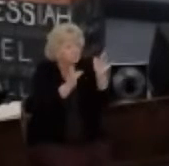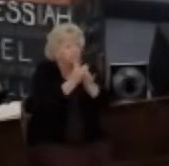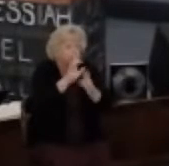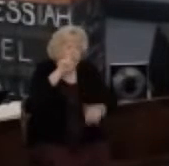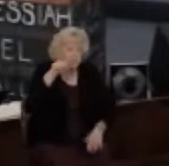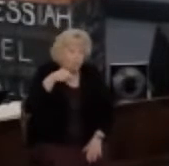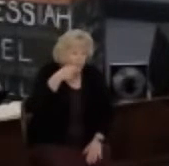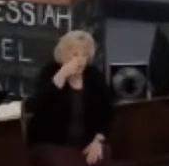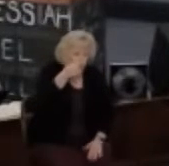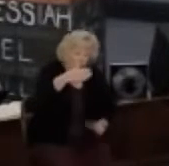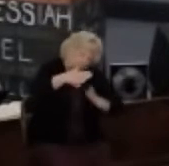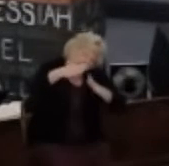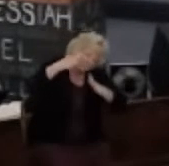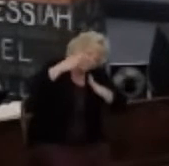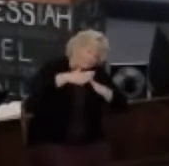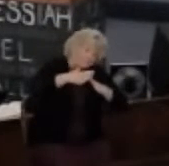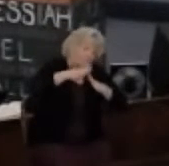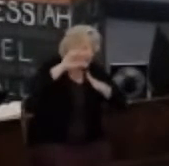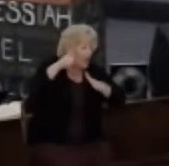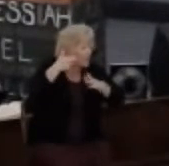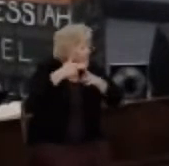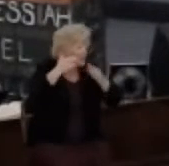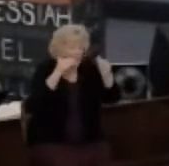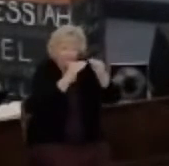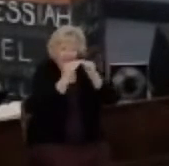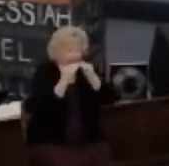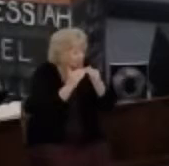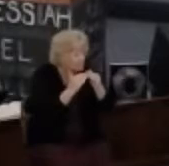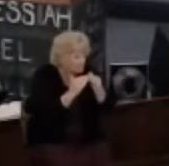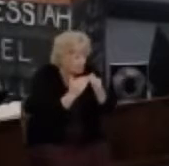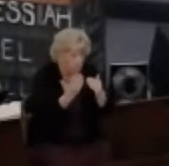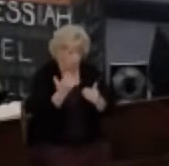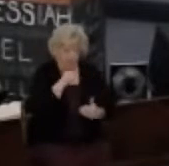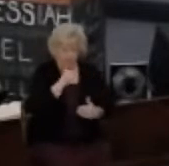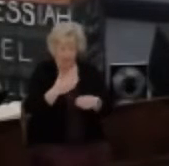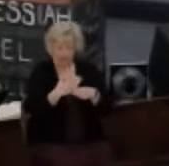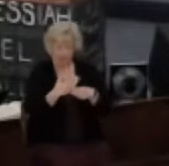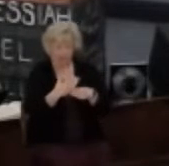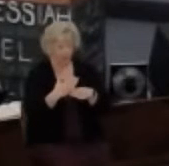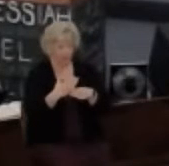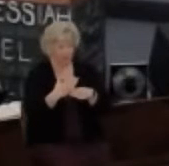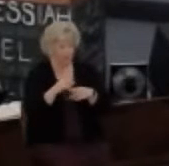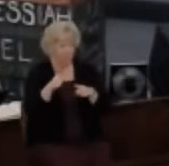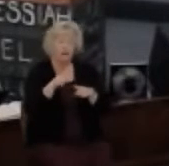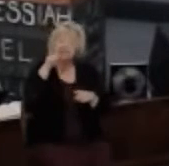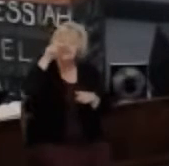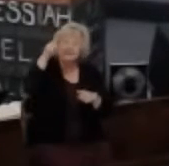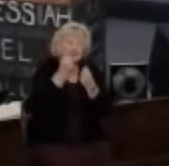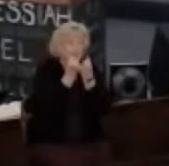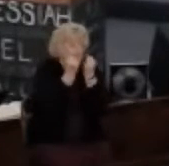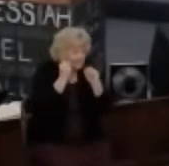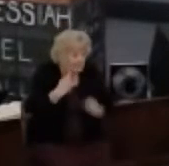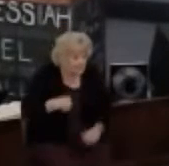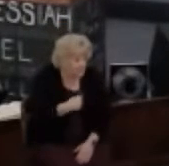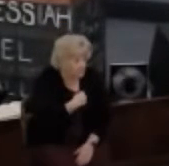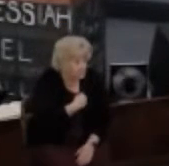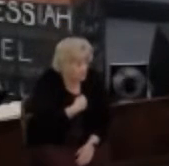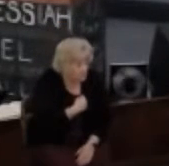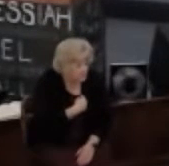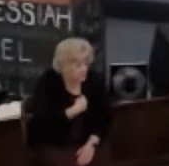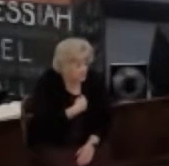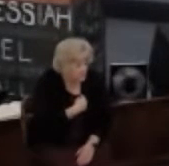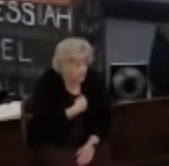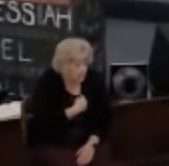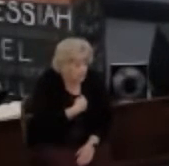we must be saved, then why are we not sharing the message of His saving grace? I'll tell you